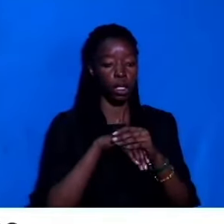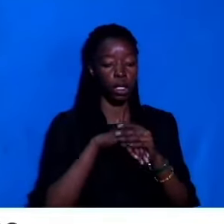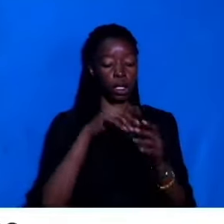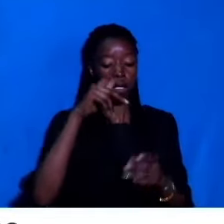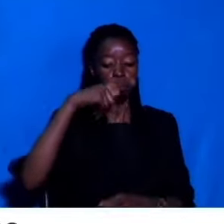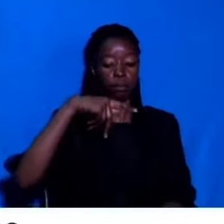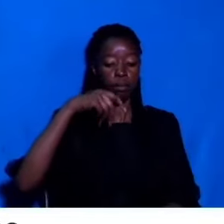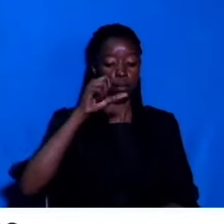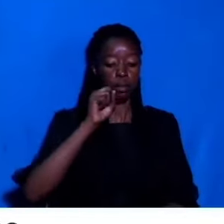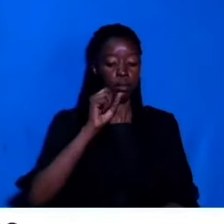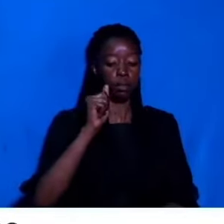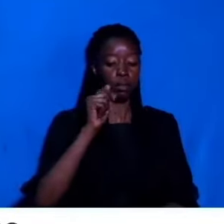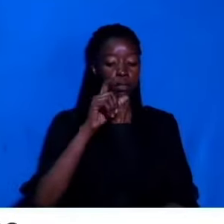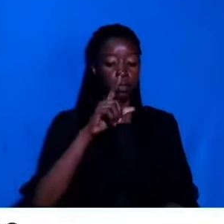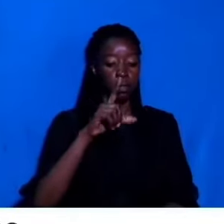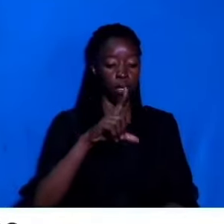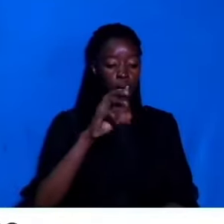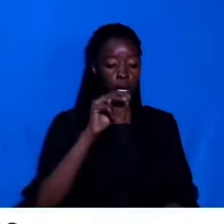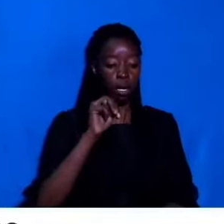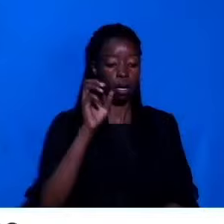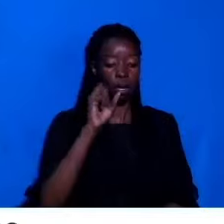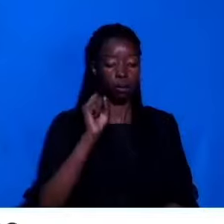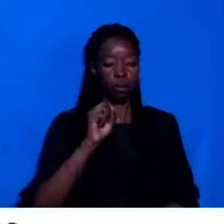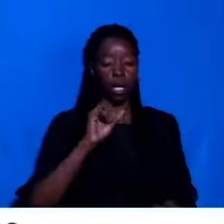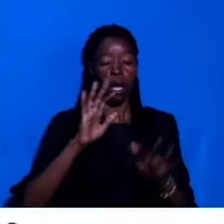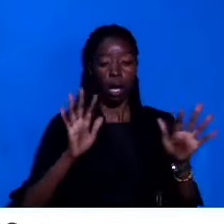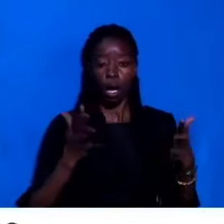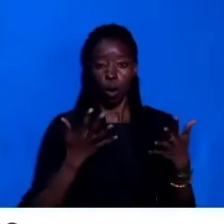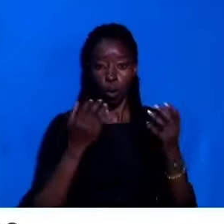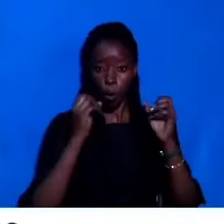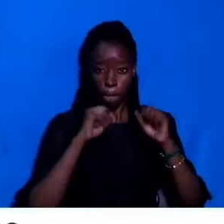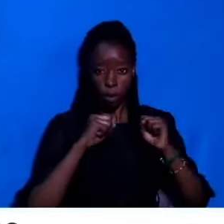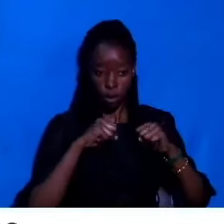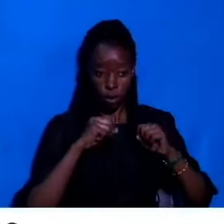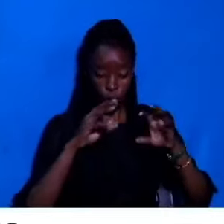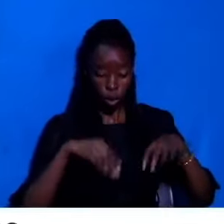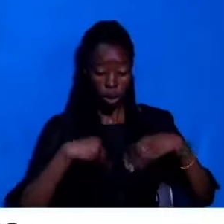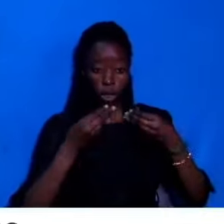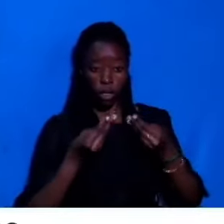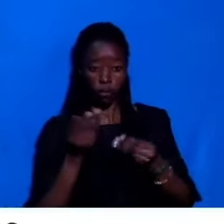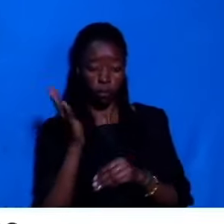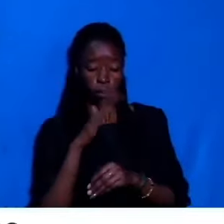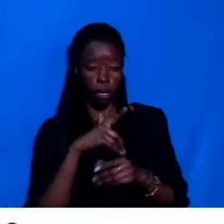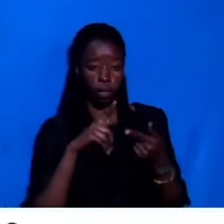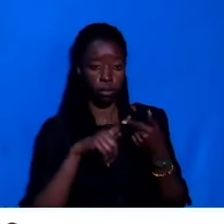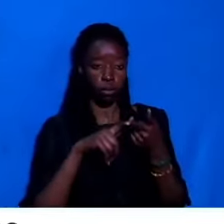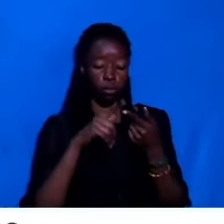116 wondered, "How can I repay the Lord for all his goodness to me?"